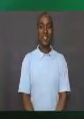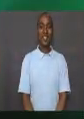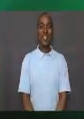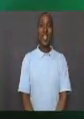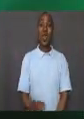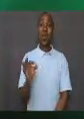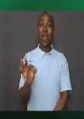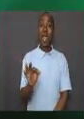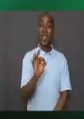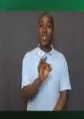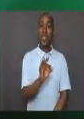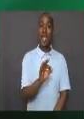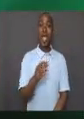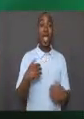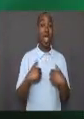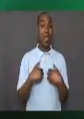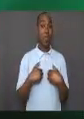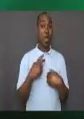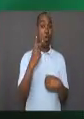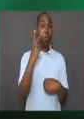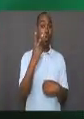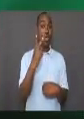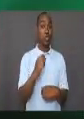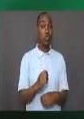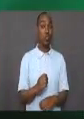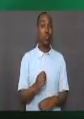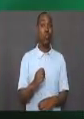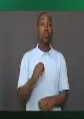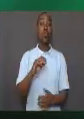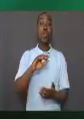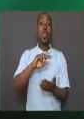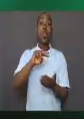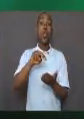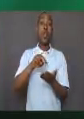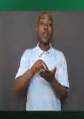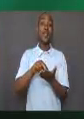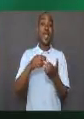Plants and animals both have eukaryotic cells.